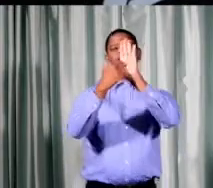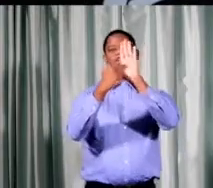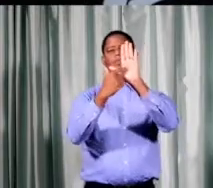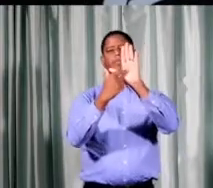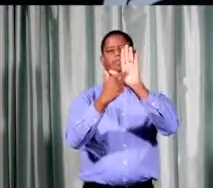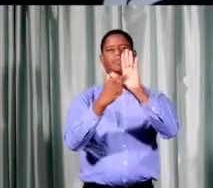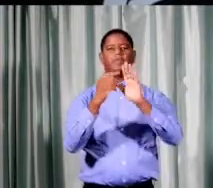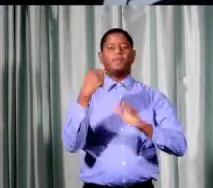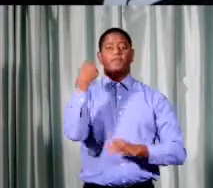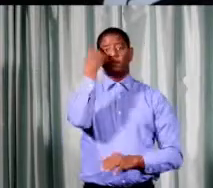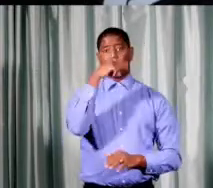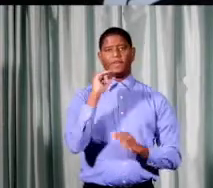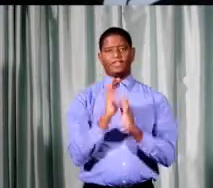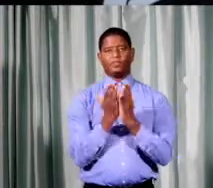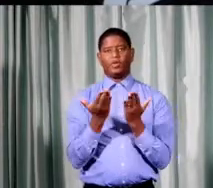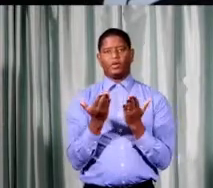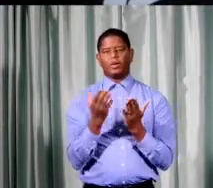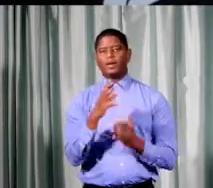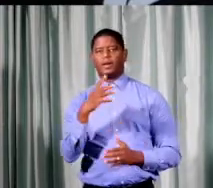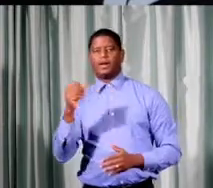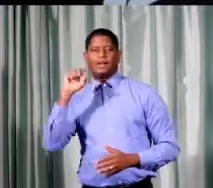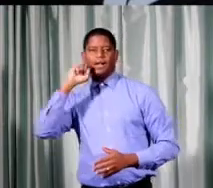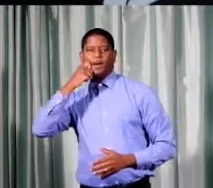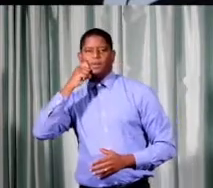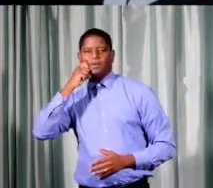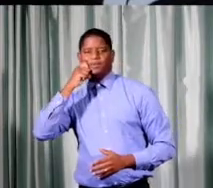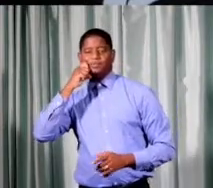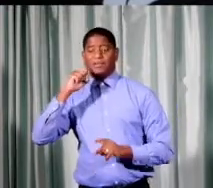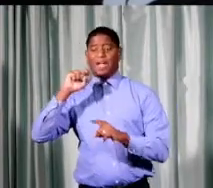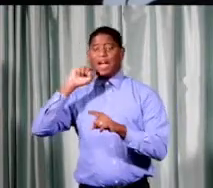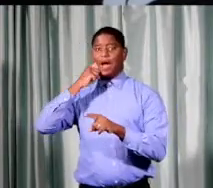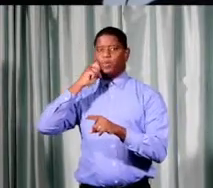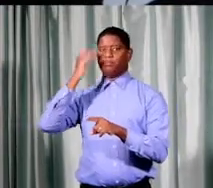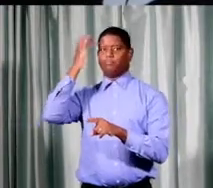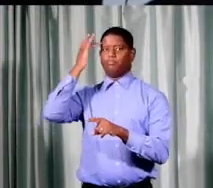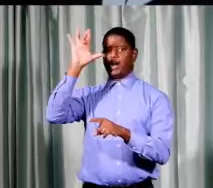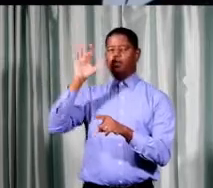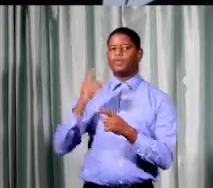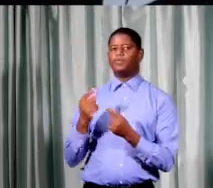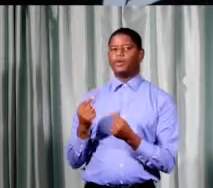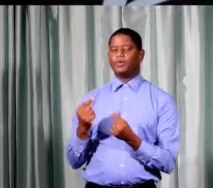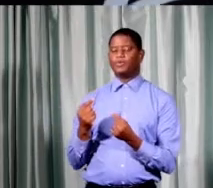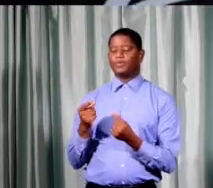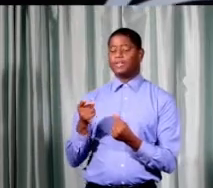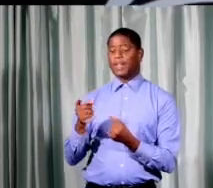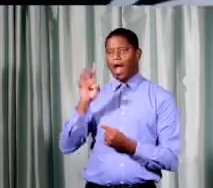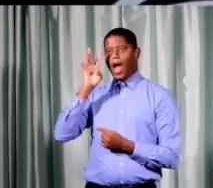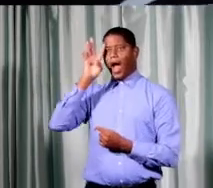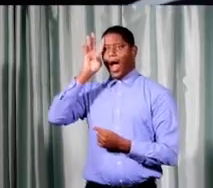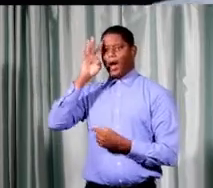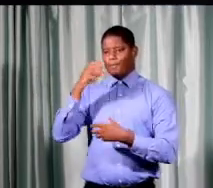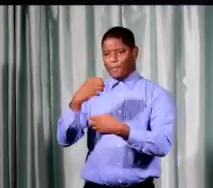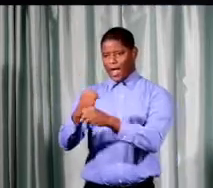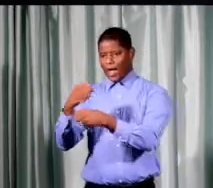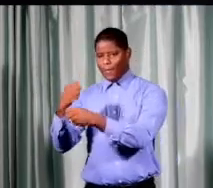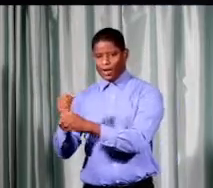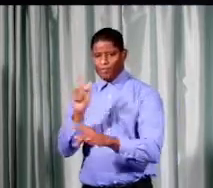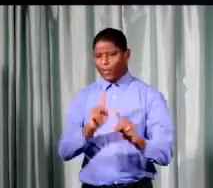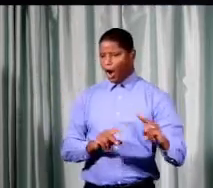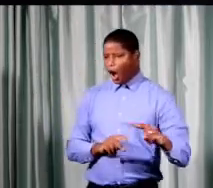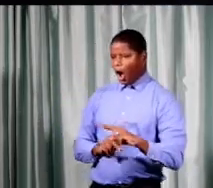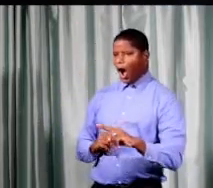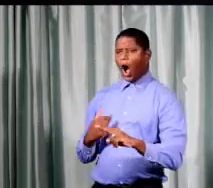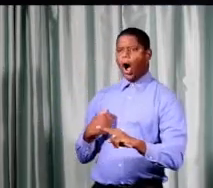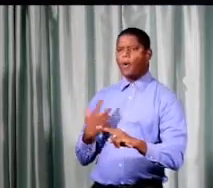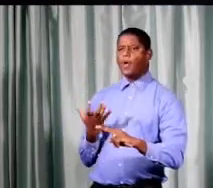the geniuses with it. You didn't know you needed an iPod. They created a product. They created something and